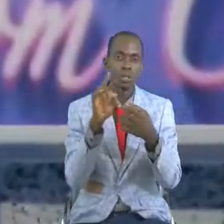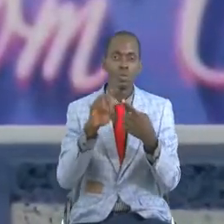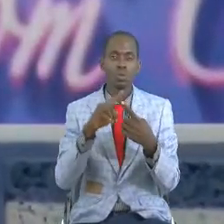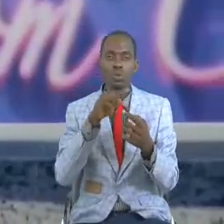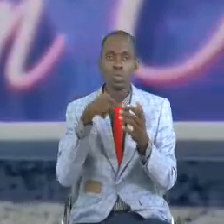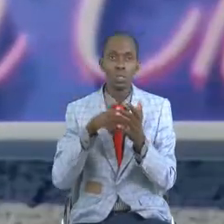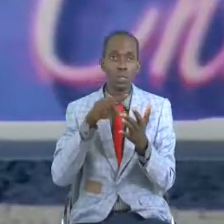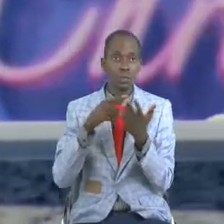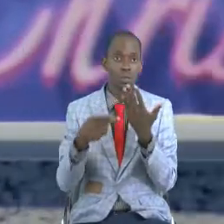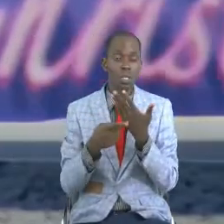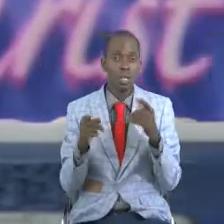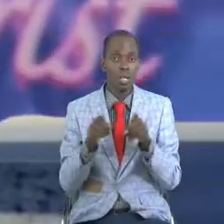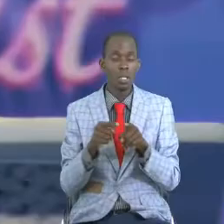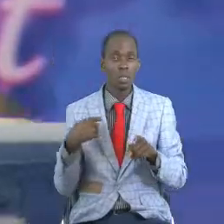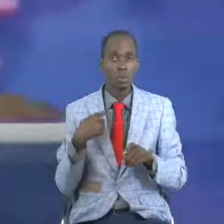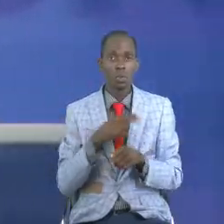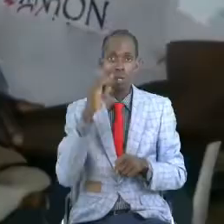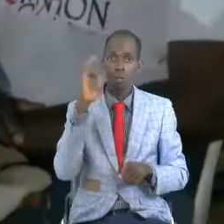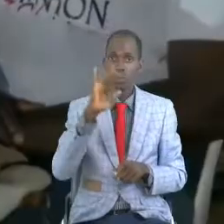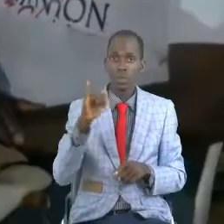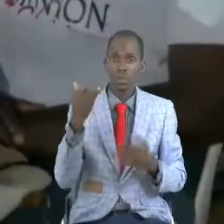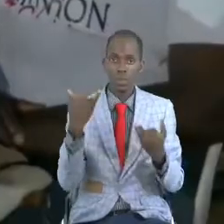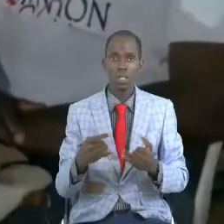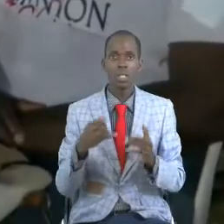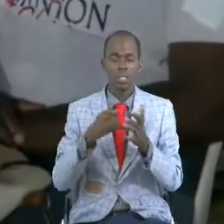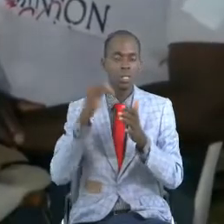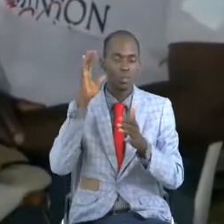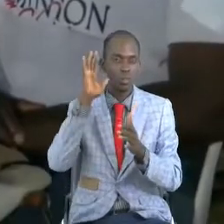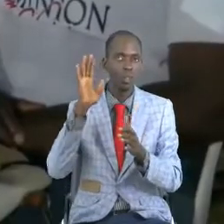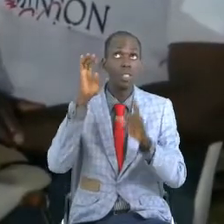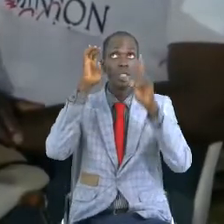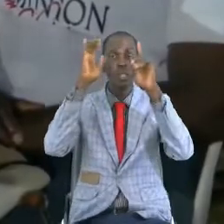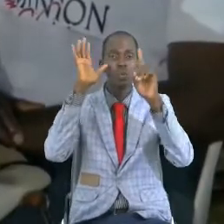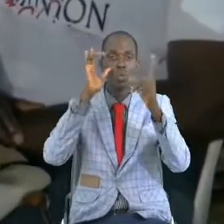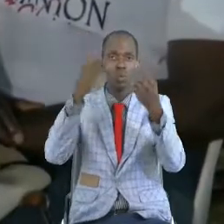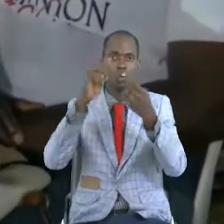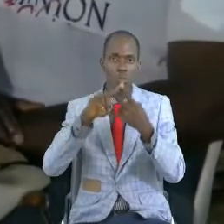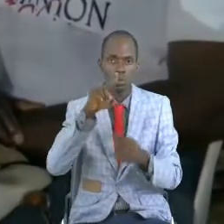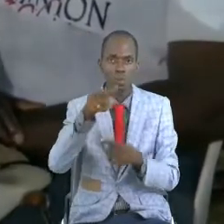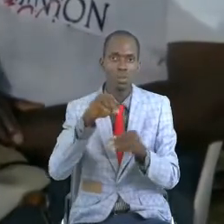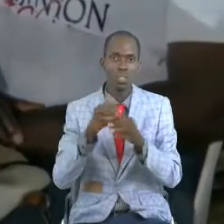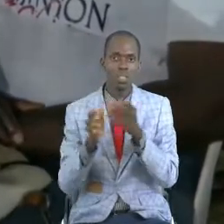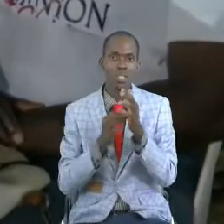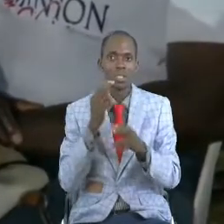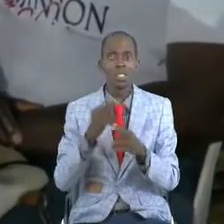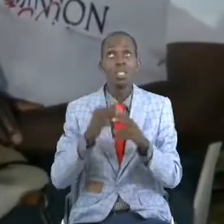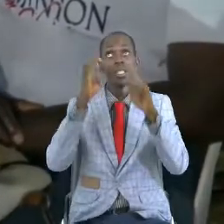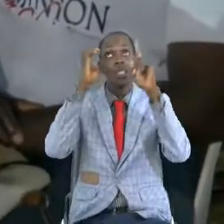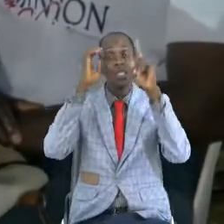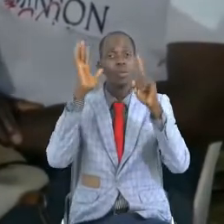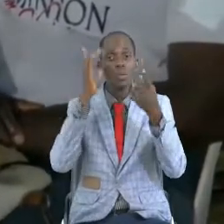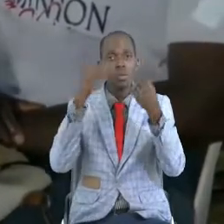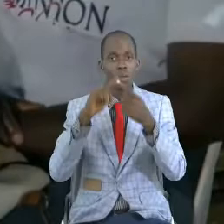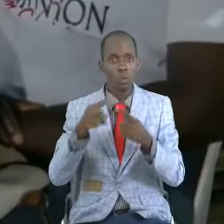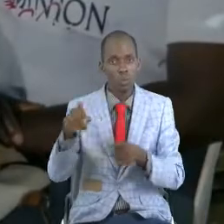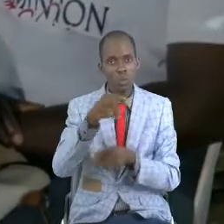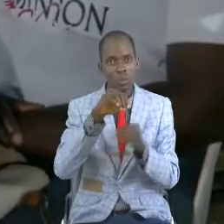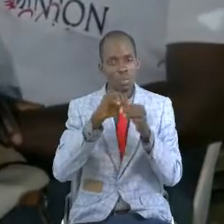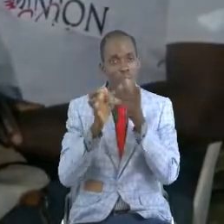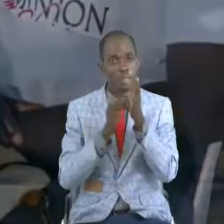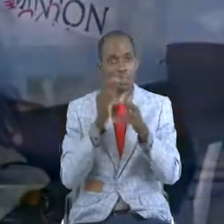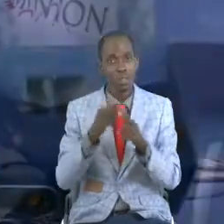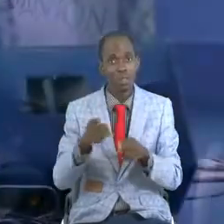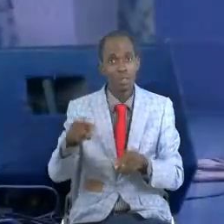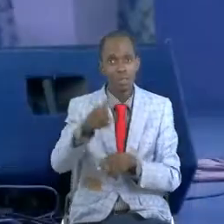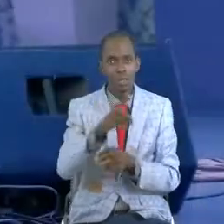it now it will get to you it will get to you and then those who are here look up look